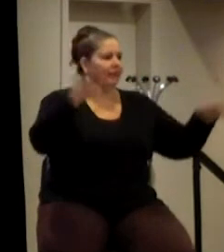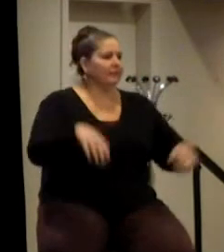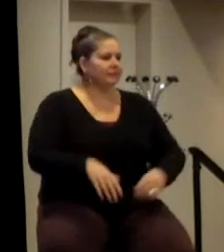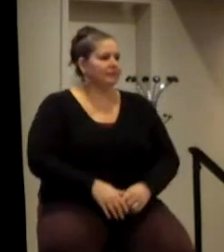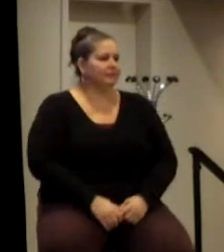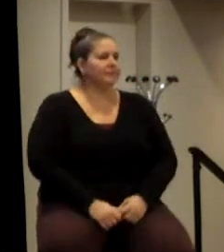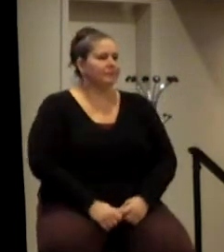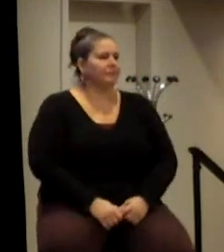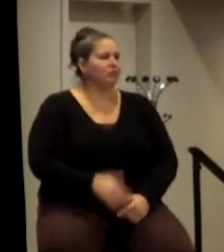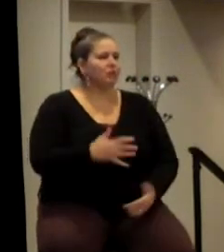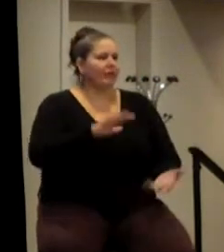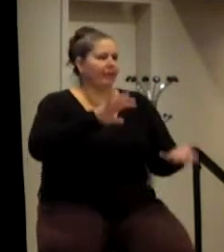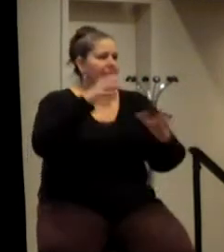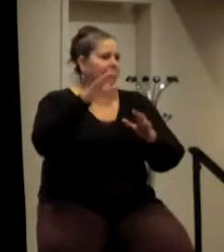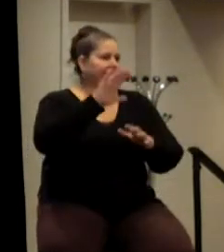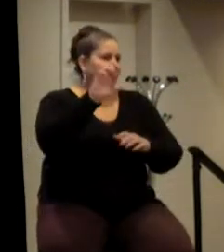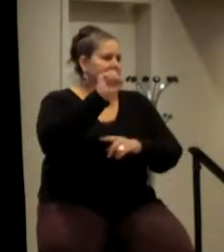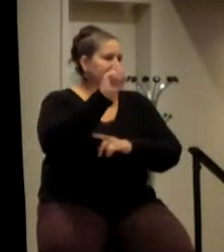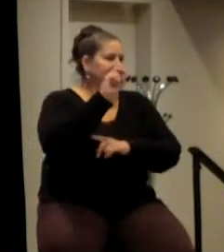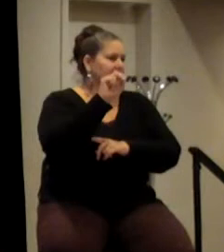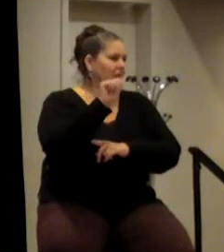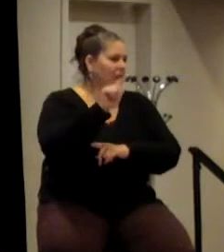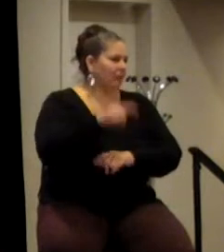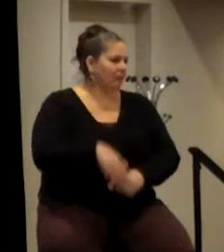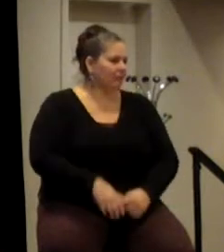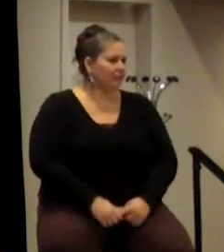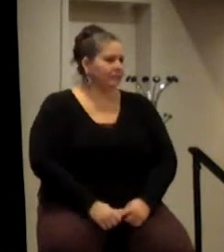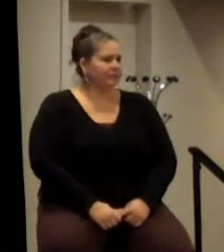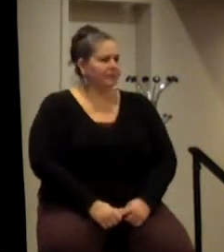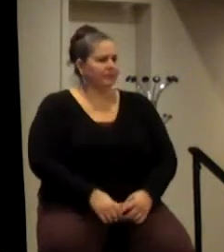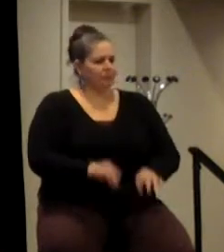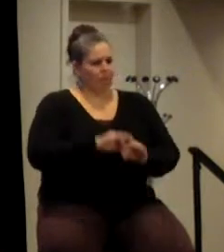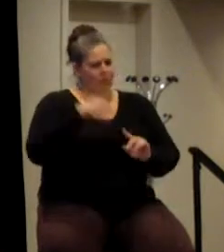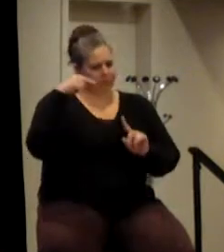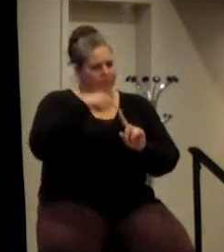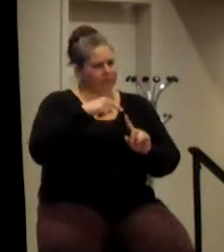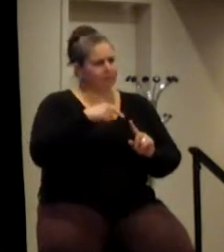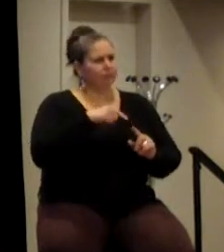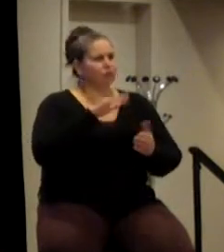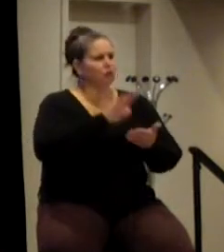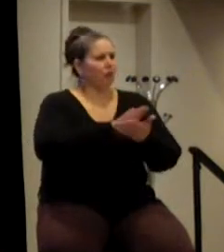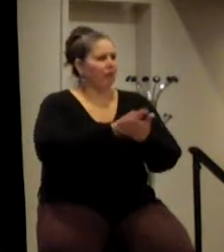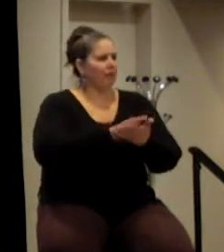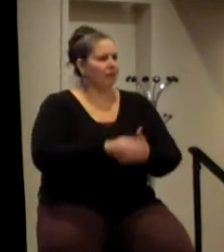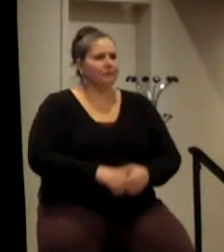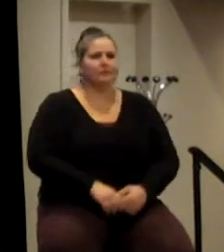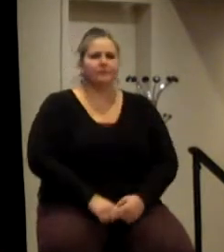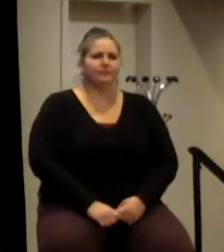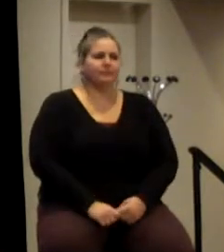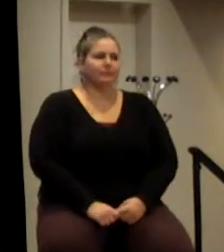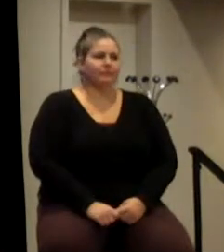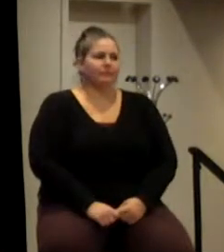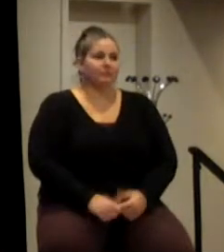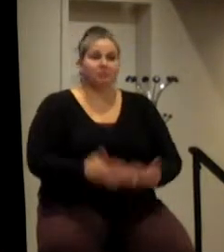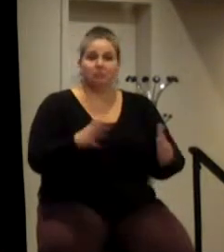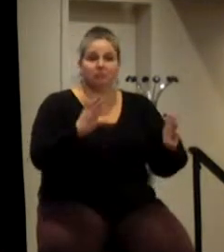that's kind of my school update. Saying that, happy to take questions. Yes, sir.